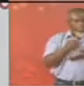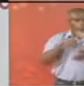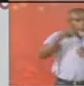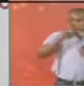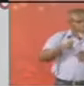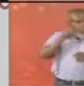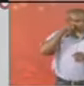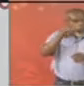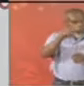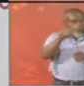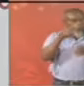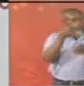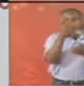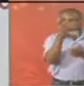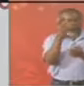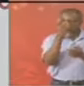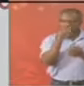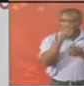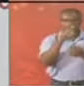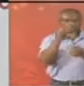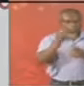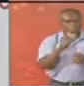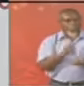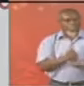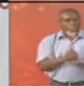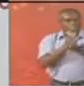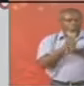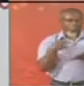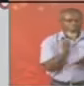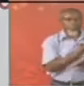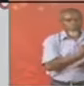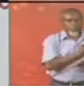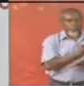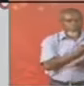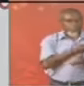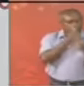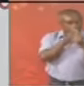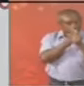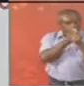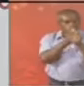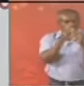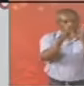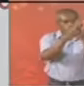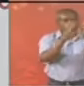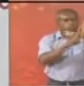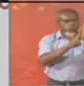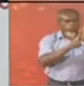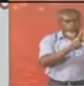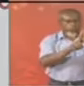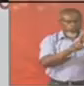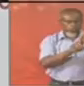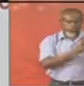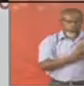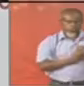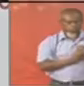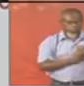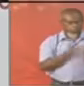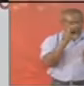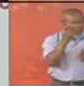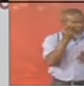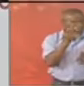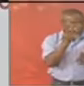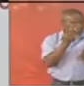on you, the public, to continue to adhere to the protocols. And should we expect a rise in numbers? I would say